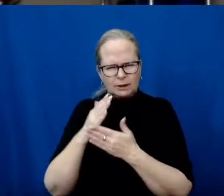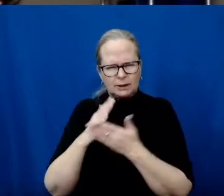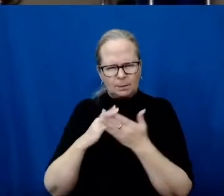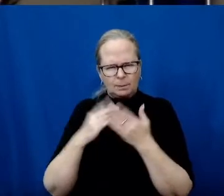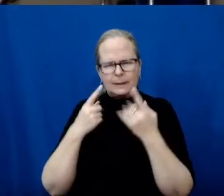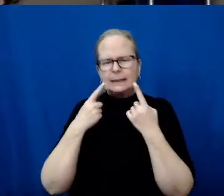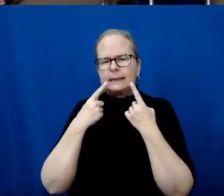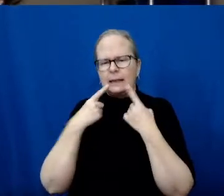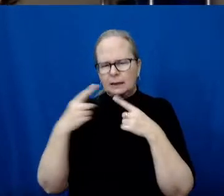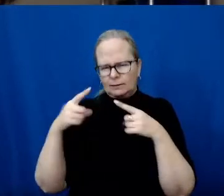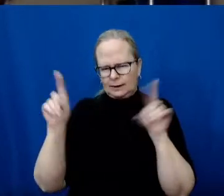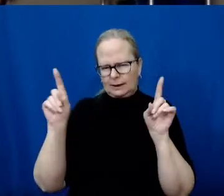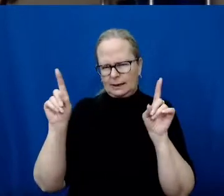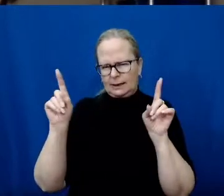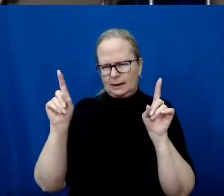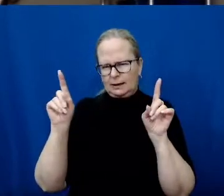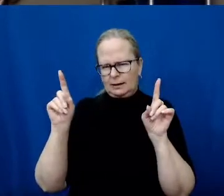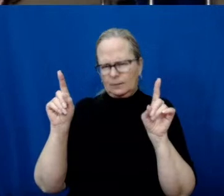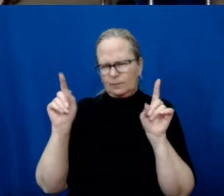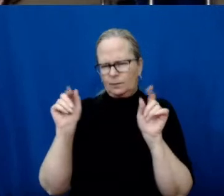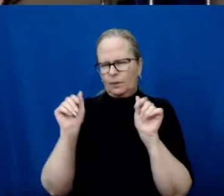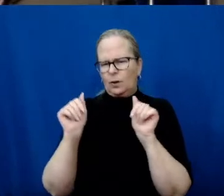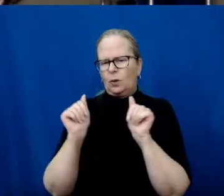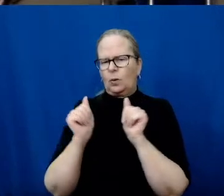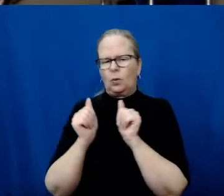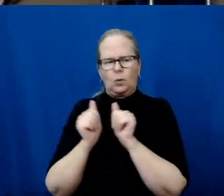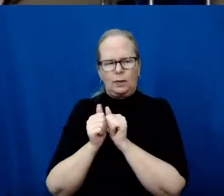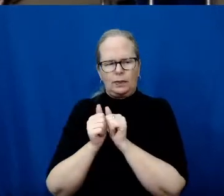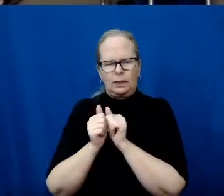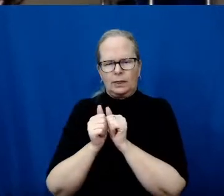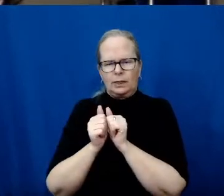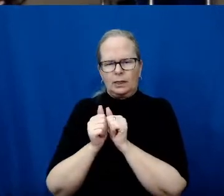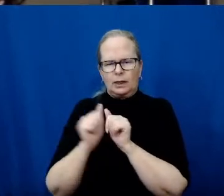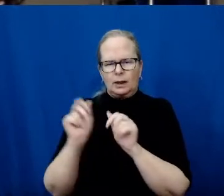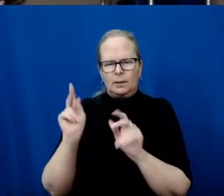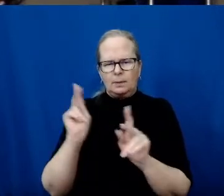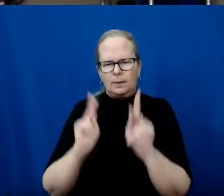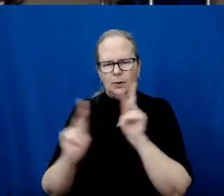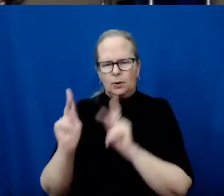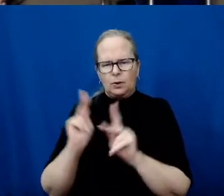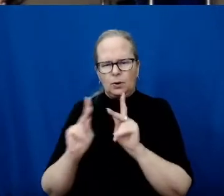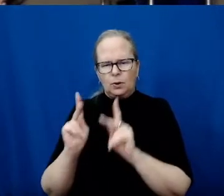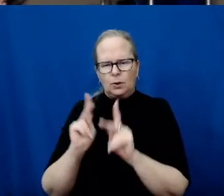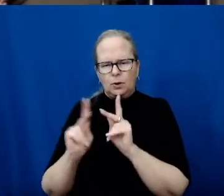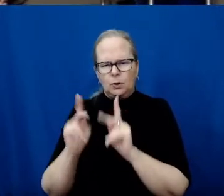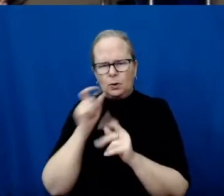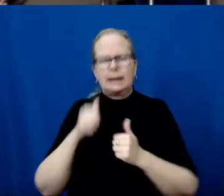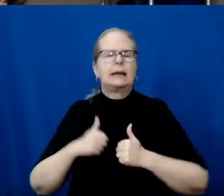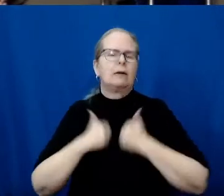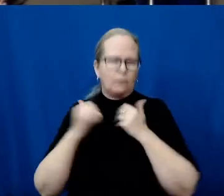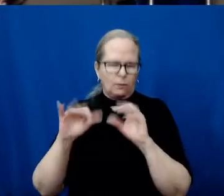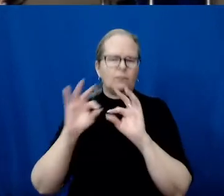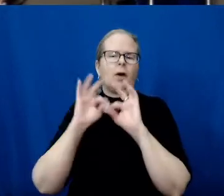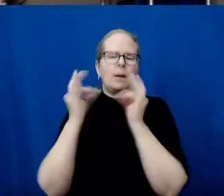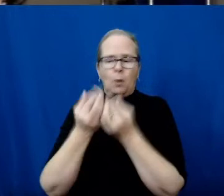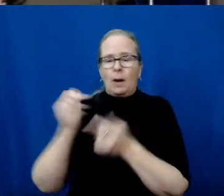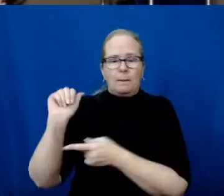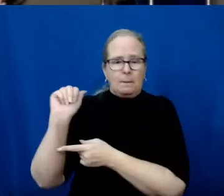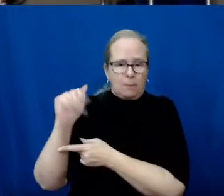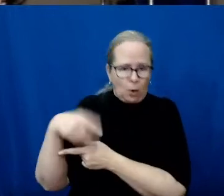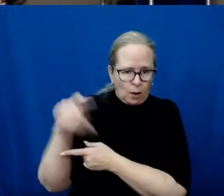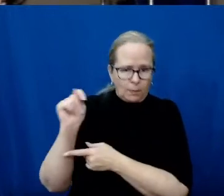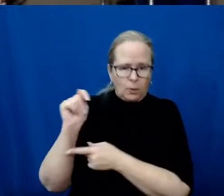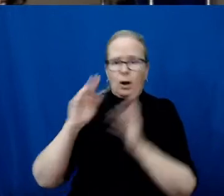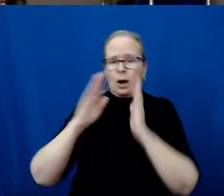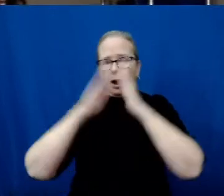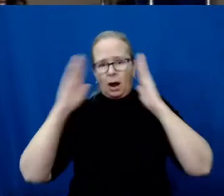multifamily complexes or apartments and more of that larger shared living space areas. I would love to hear a little bit about that before